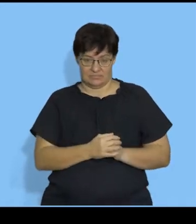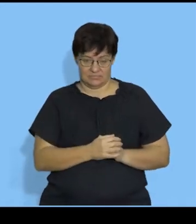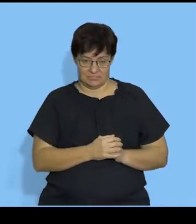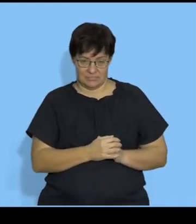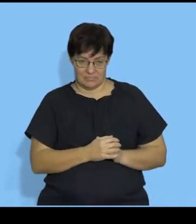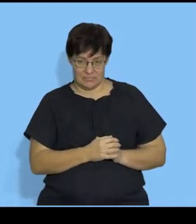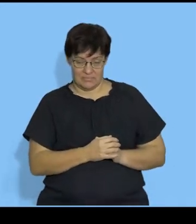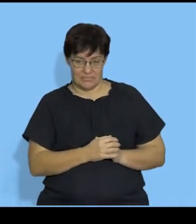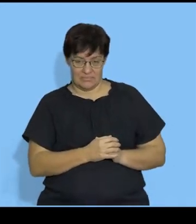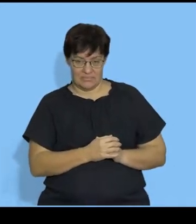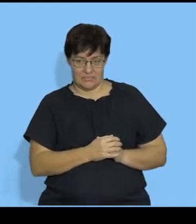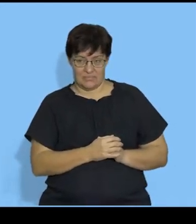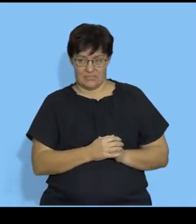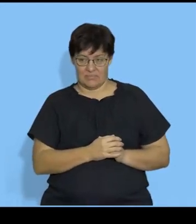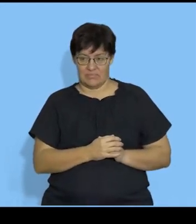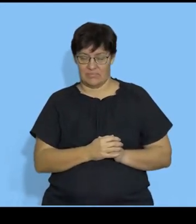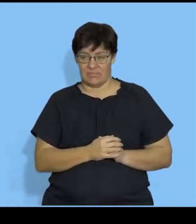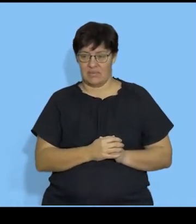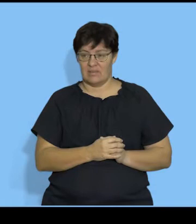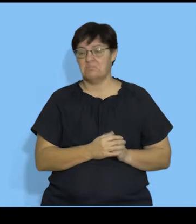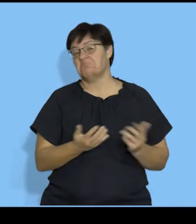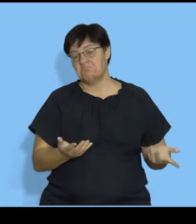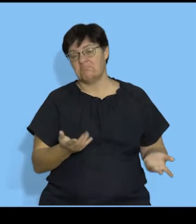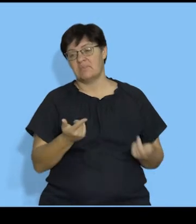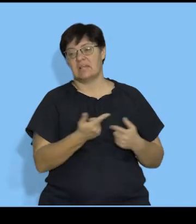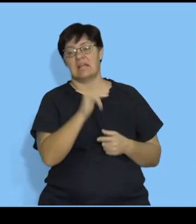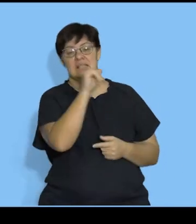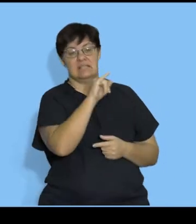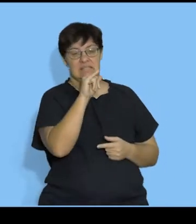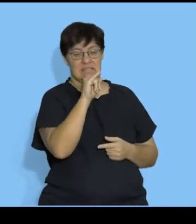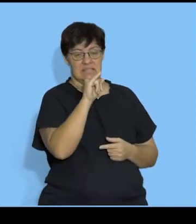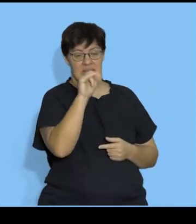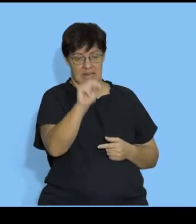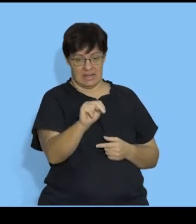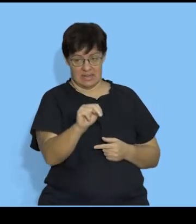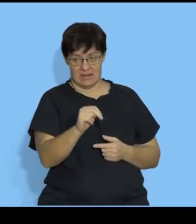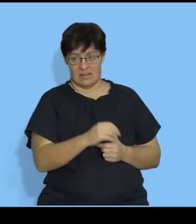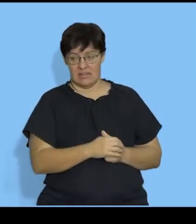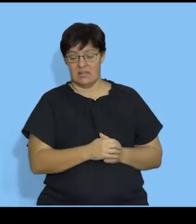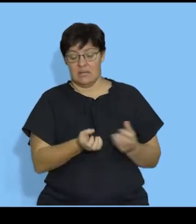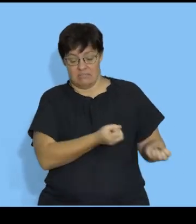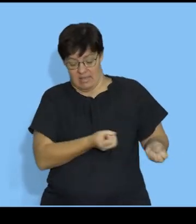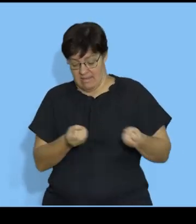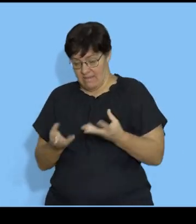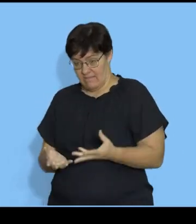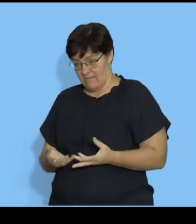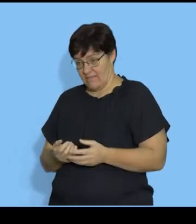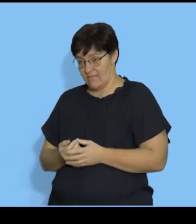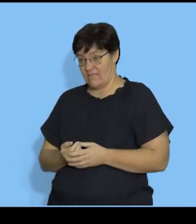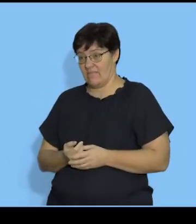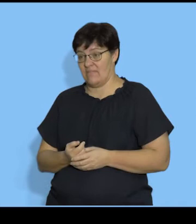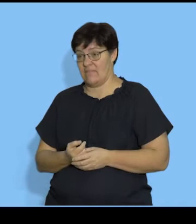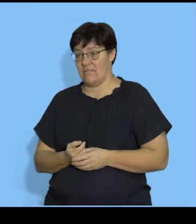loss of electron. So we can think of this equation in terms of zinc, undergoing oxidation to give us zinc